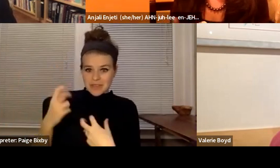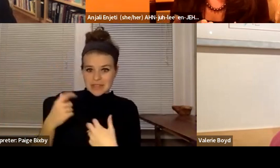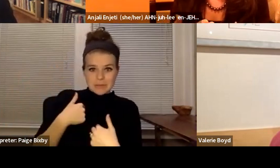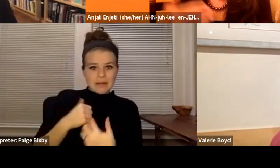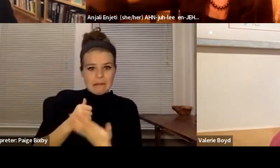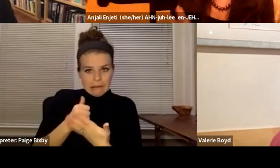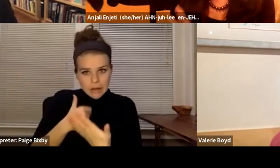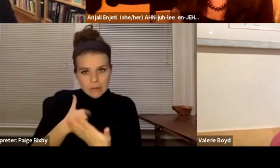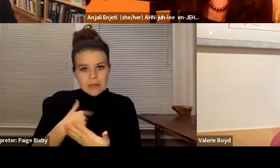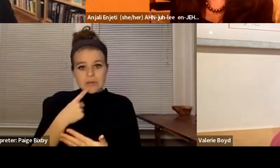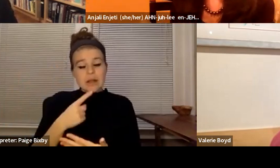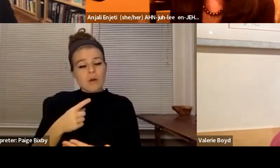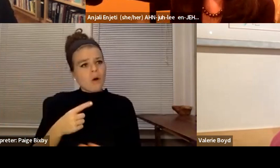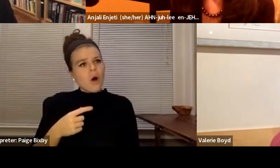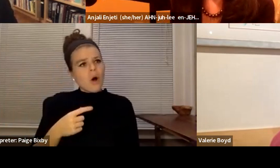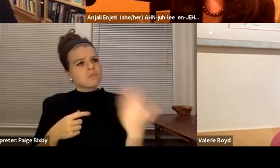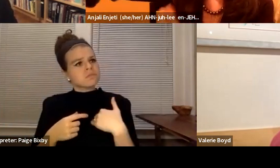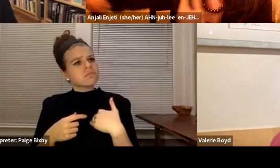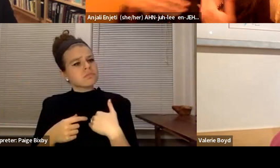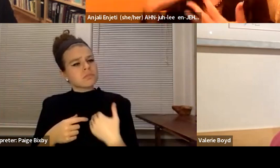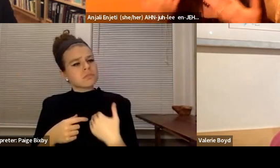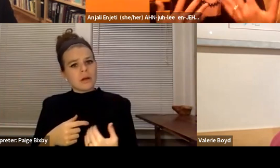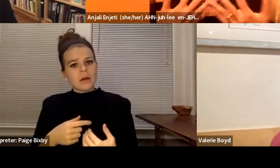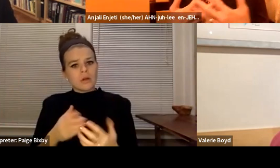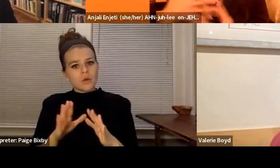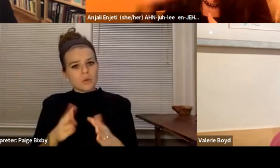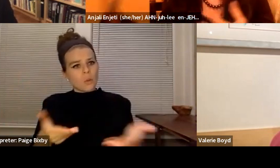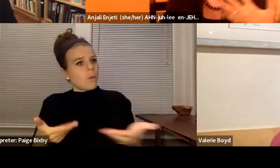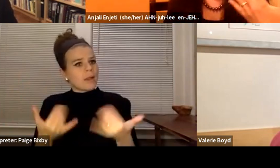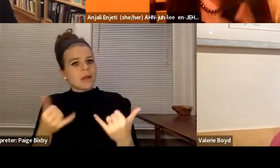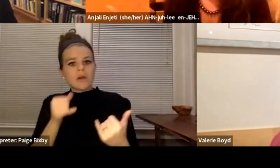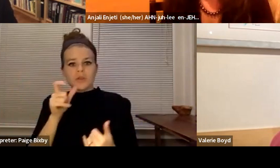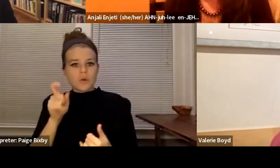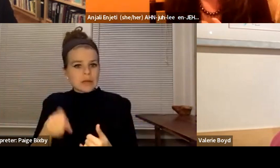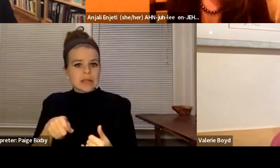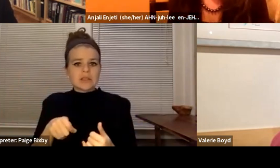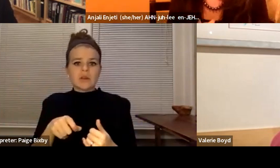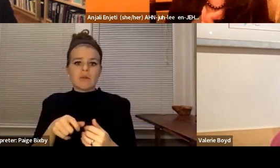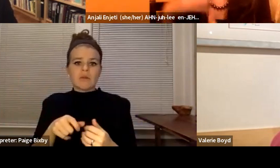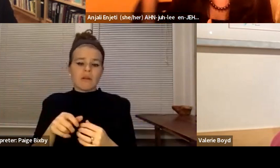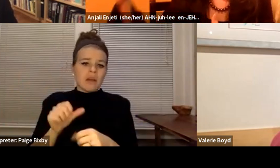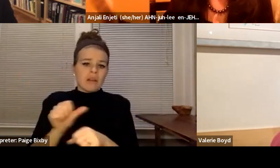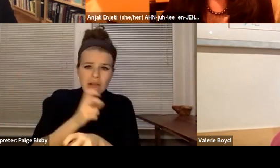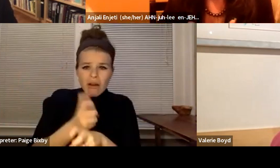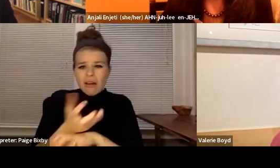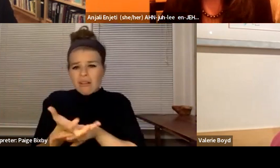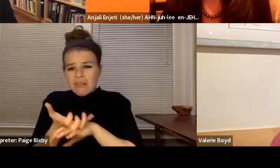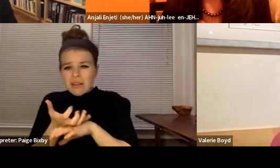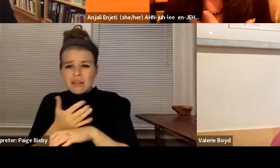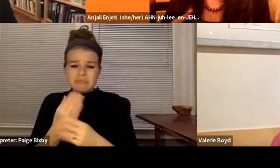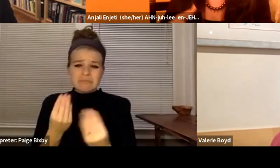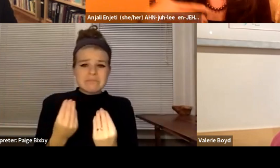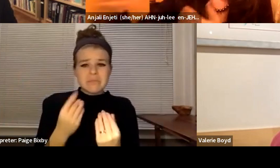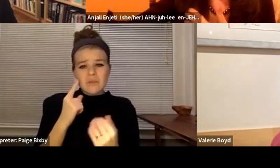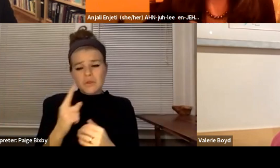just like, here, just come through the door now. Like, you don't need to prostrate yourself and beg and plead for 10 more years